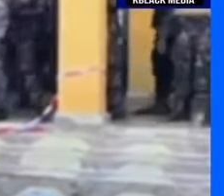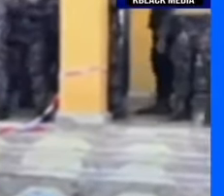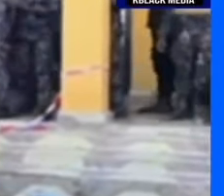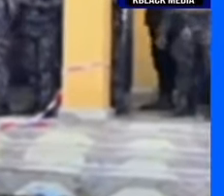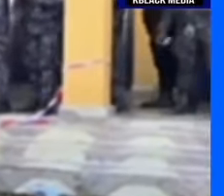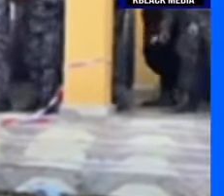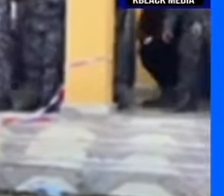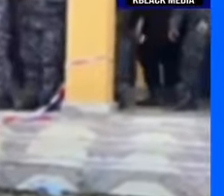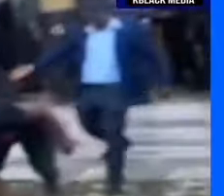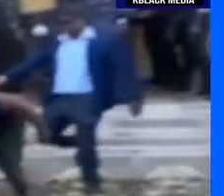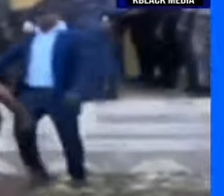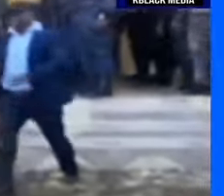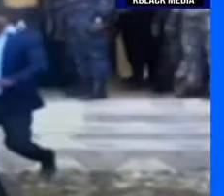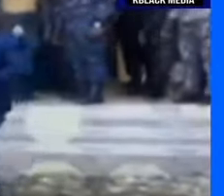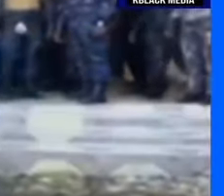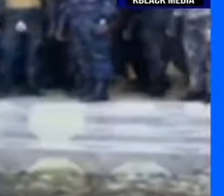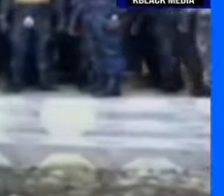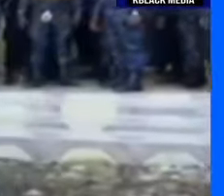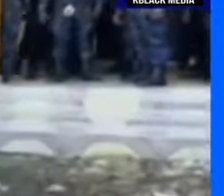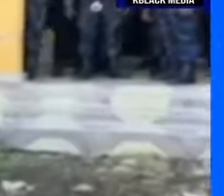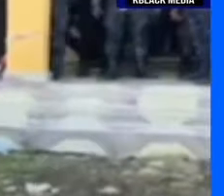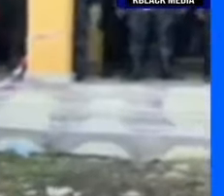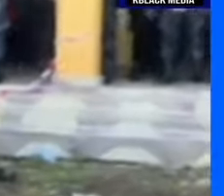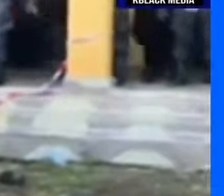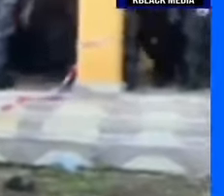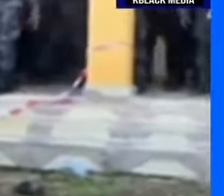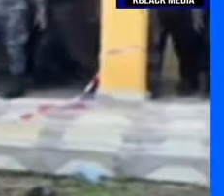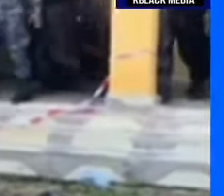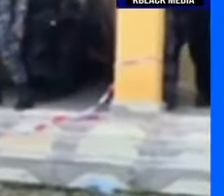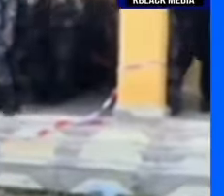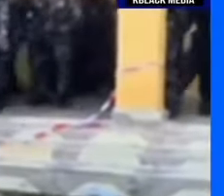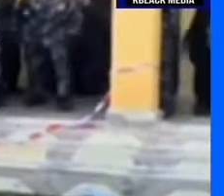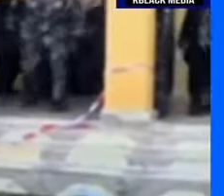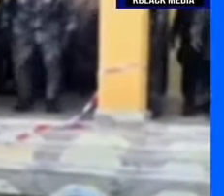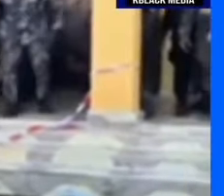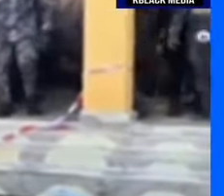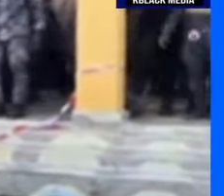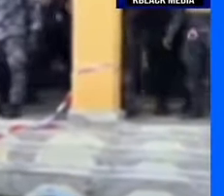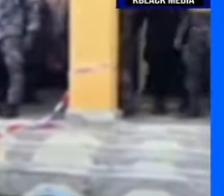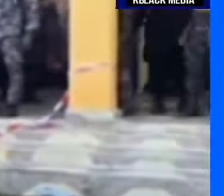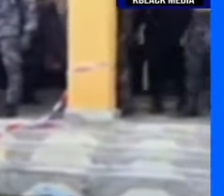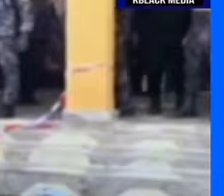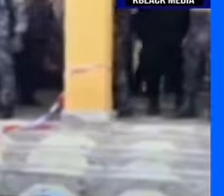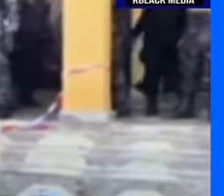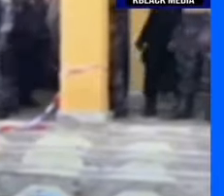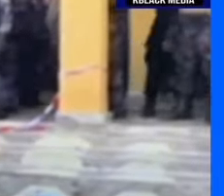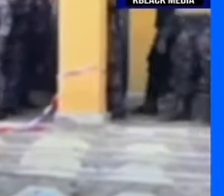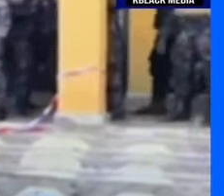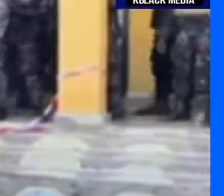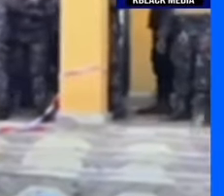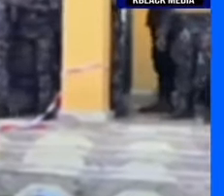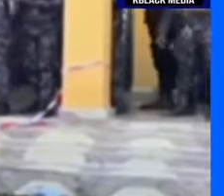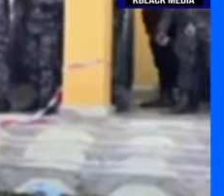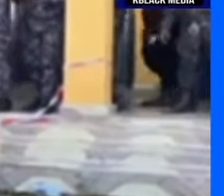100. Now look at the number of military officers. I almost say almost so a war home will be out.